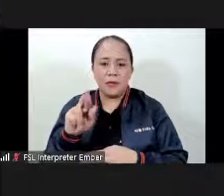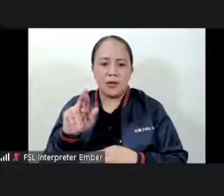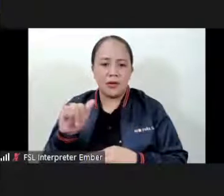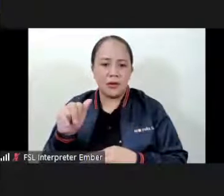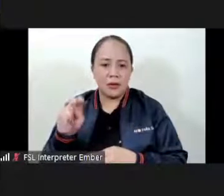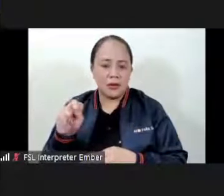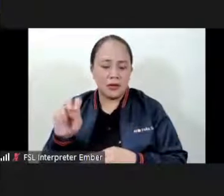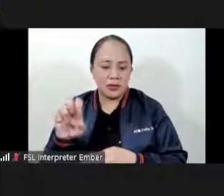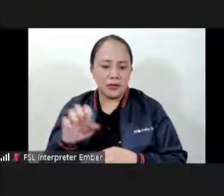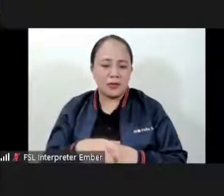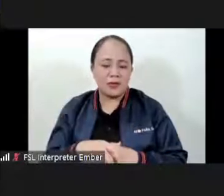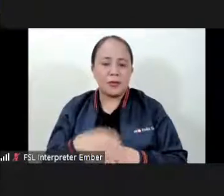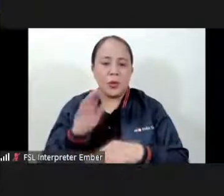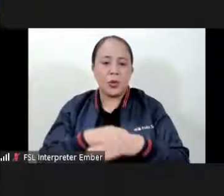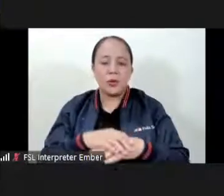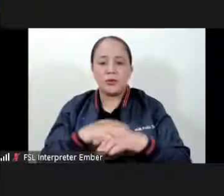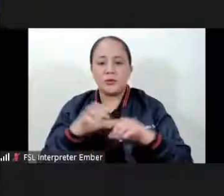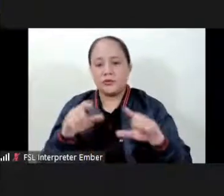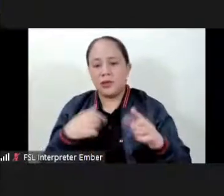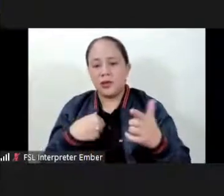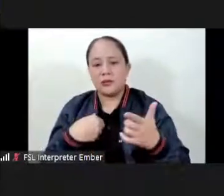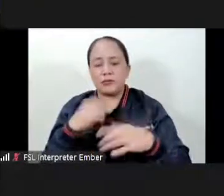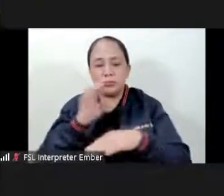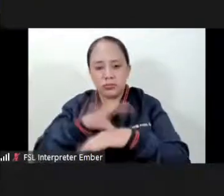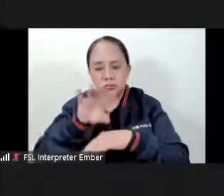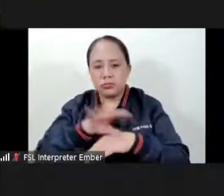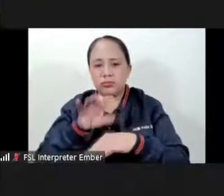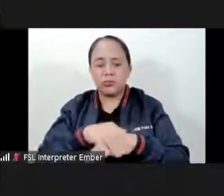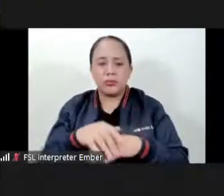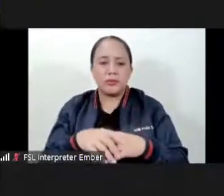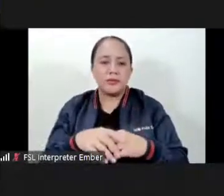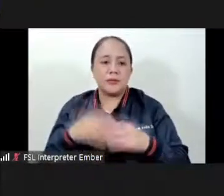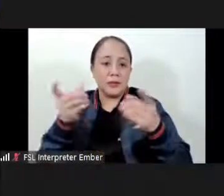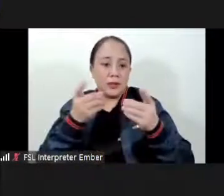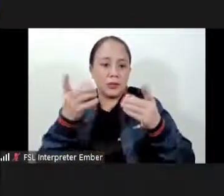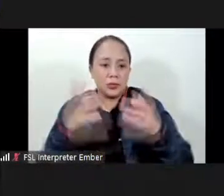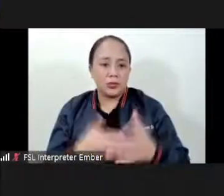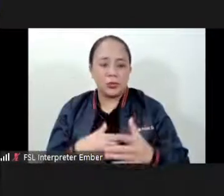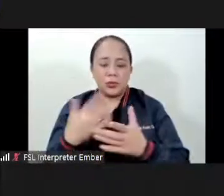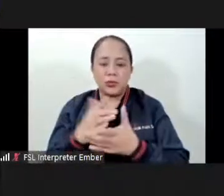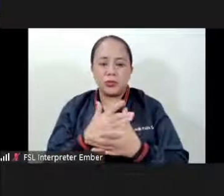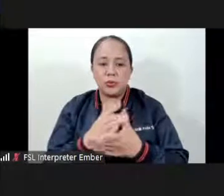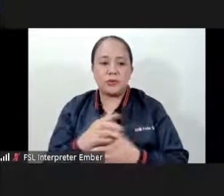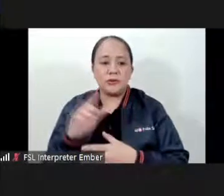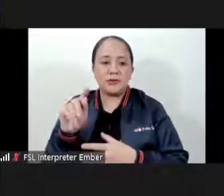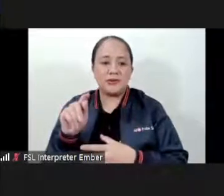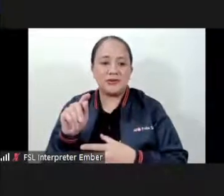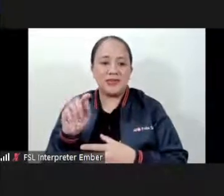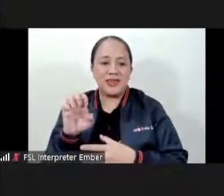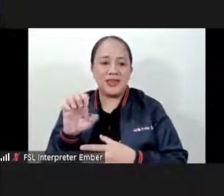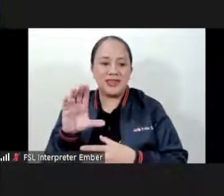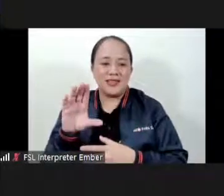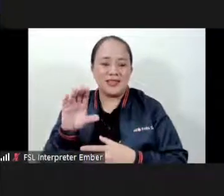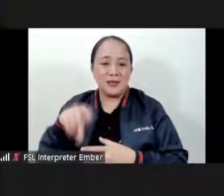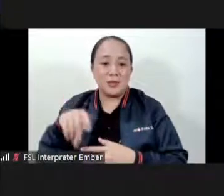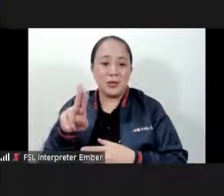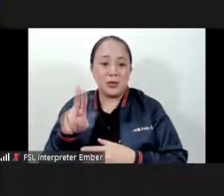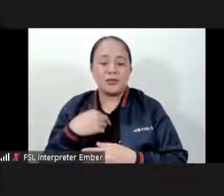the TeleCPU Project Officer, and today I'm going to share to you our TeleCPU Center sa Barangay